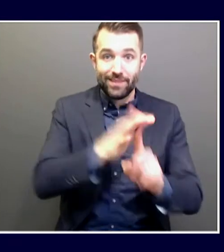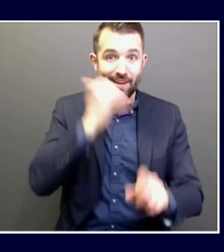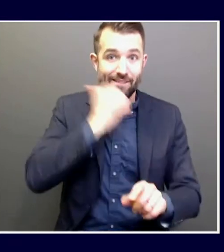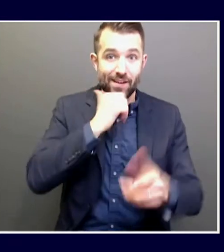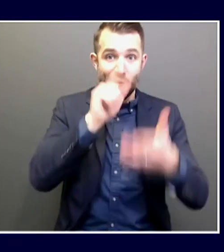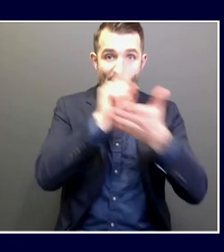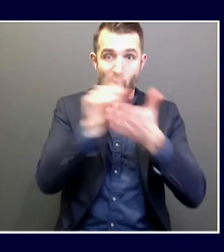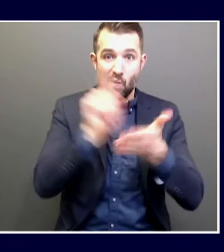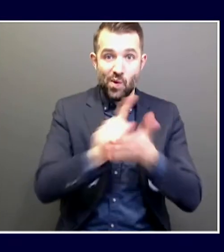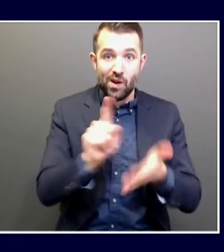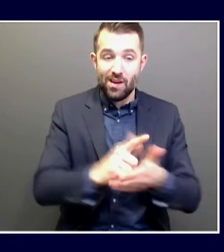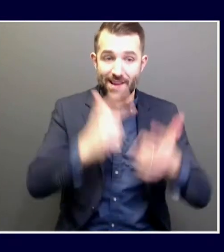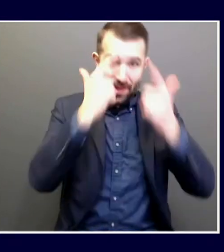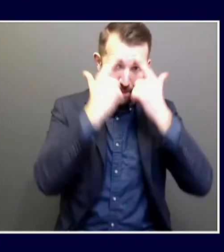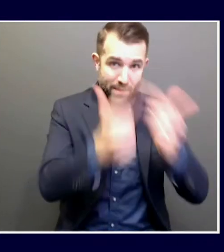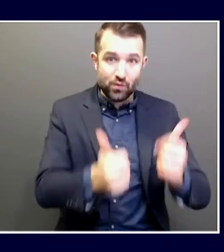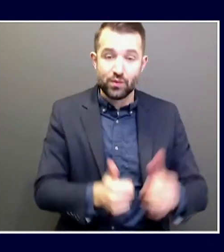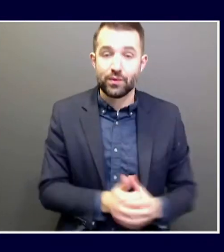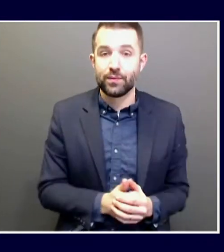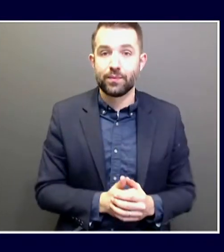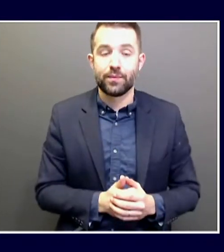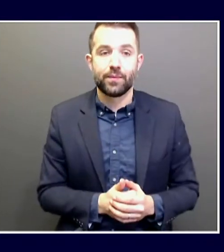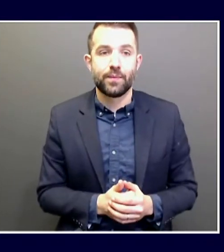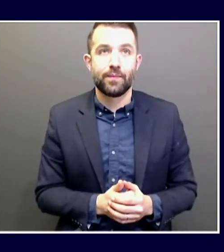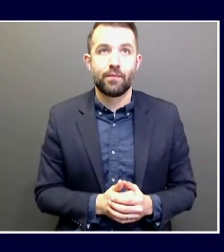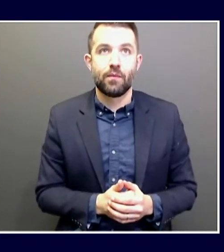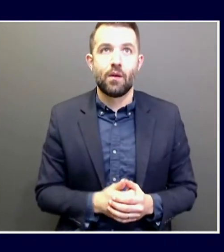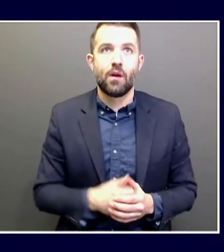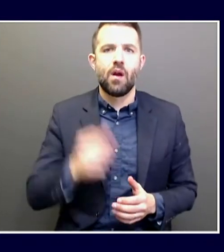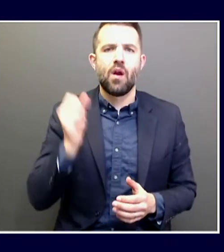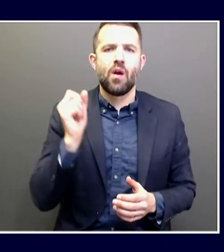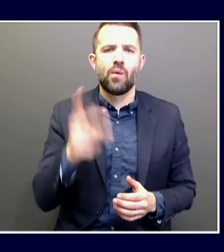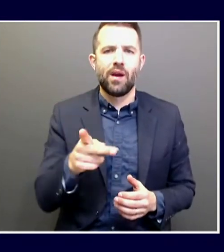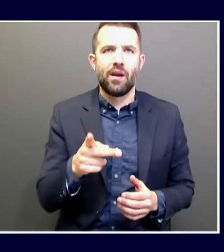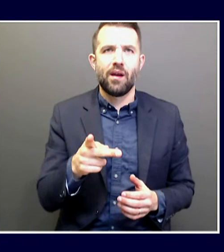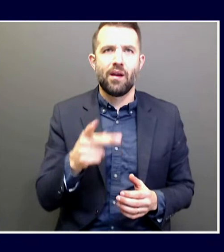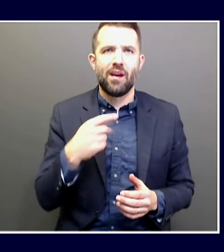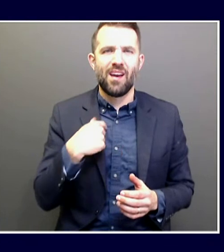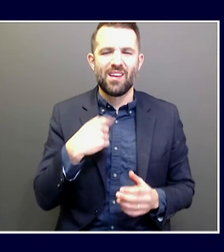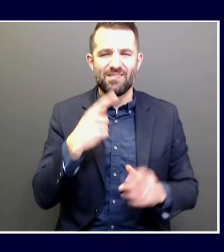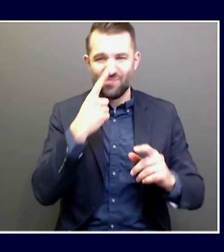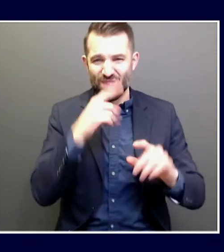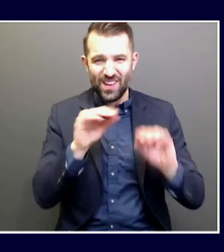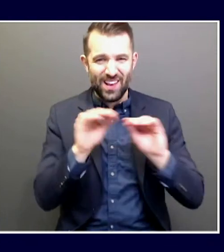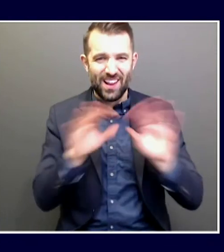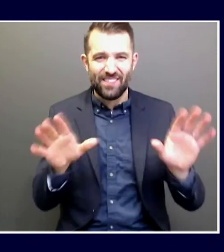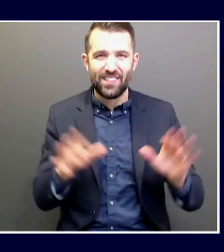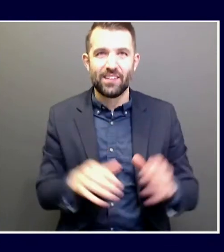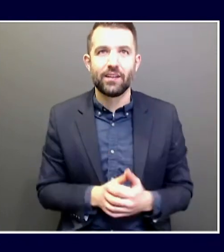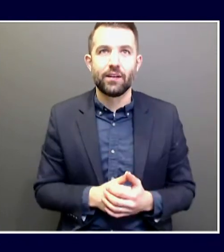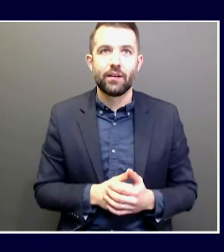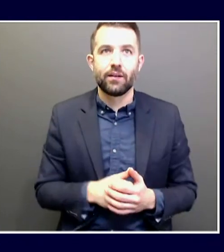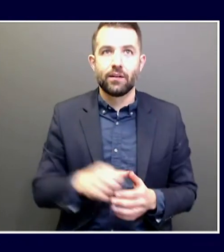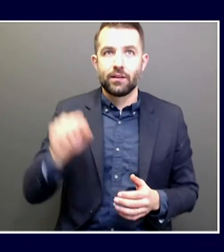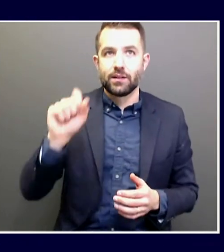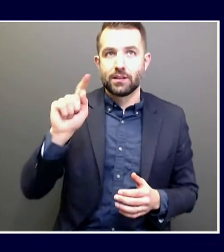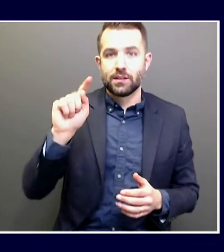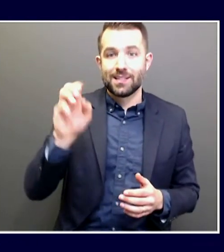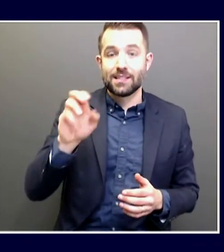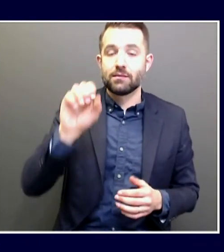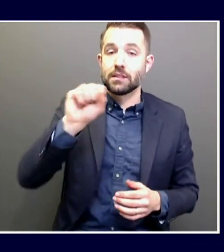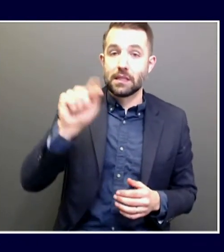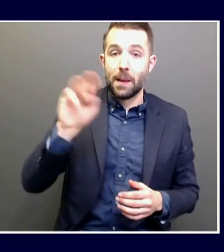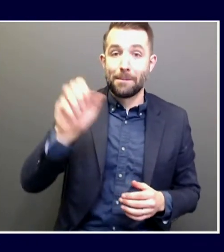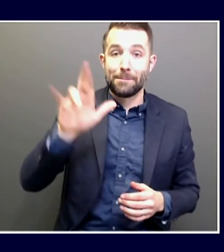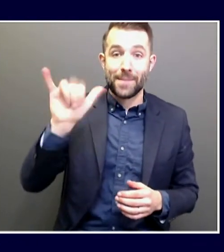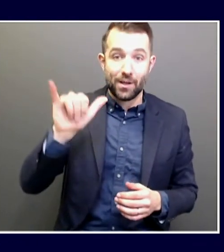that they're facing. Okay, so can you just clarify then when St. Mary's implemented their policy earlier this week,